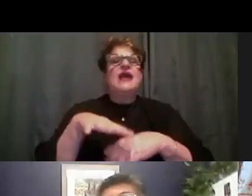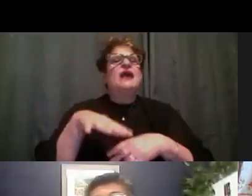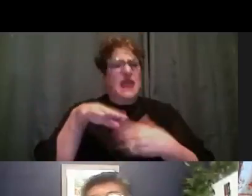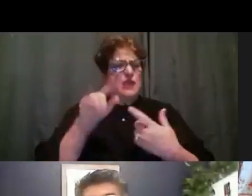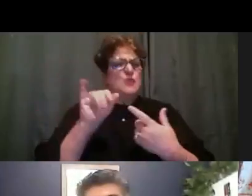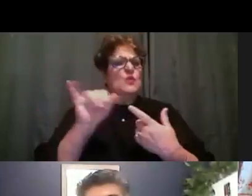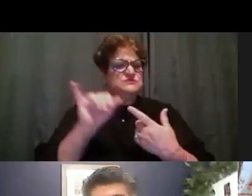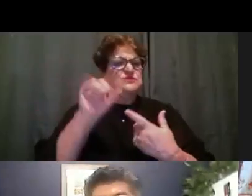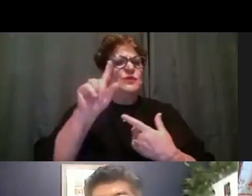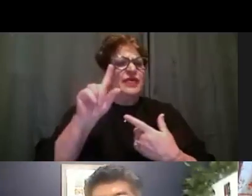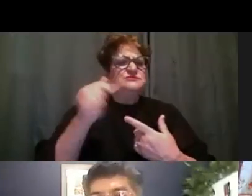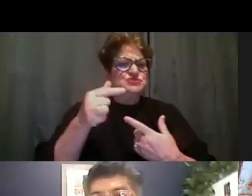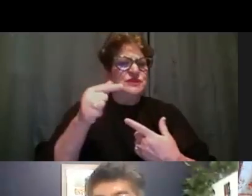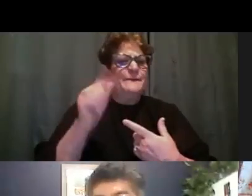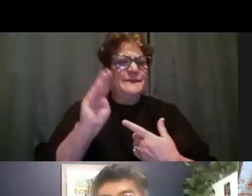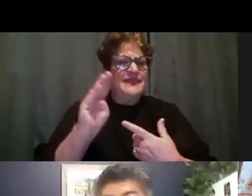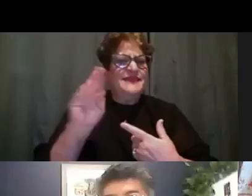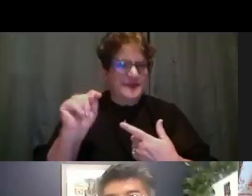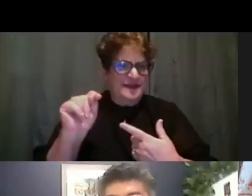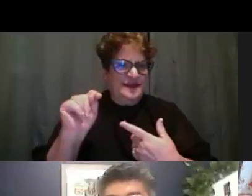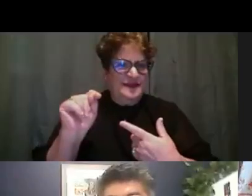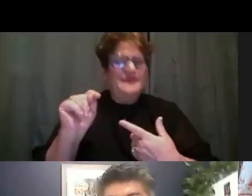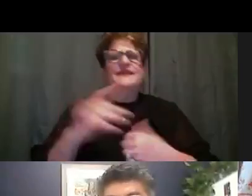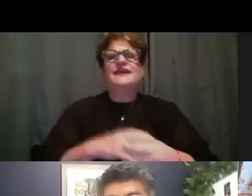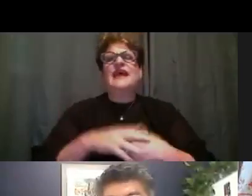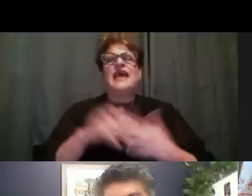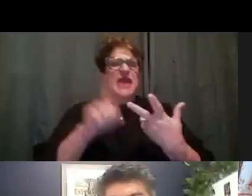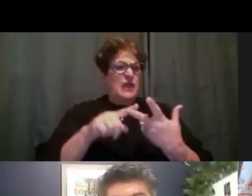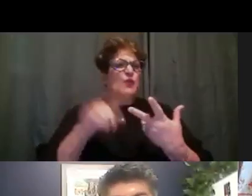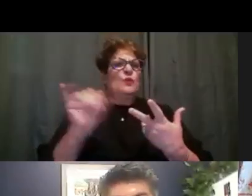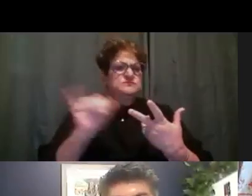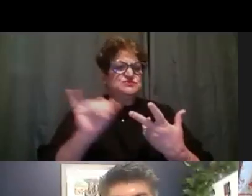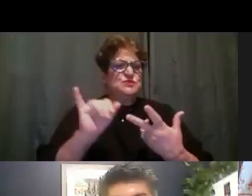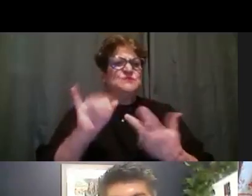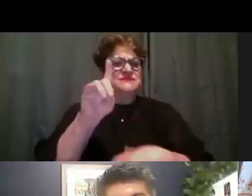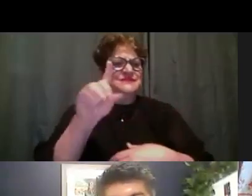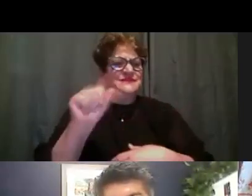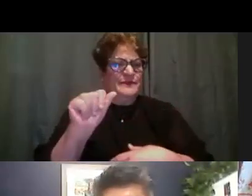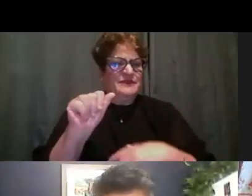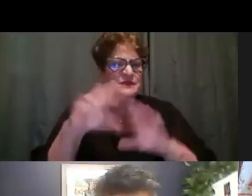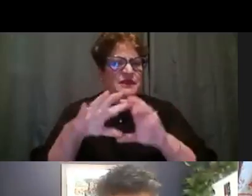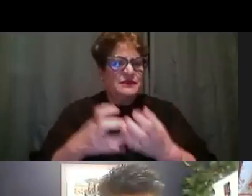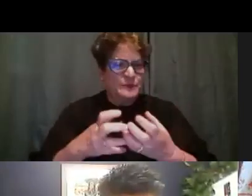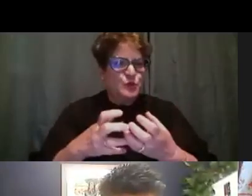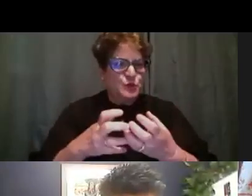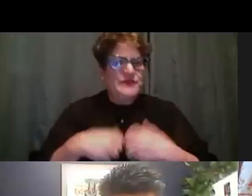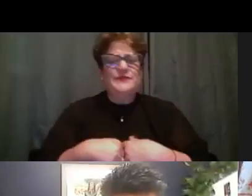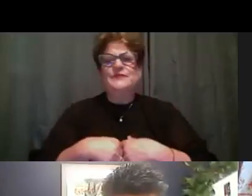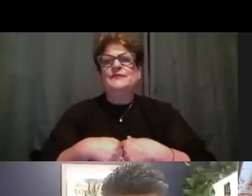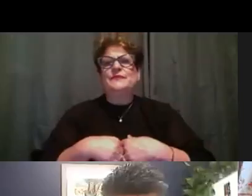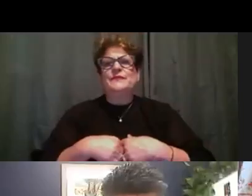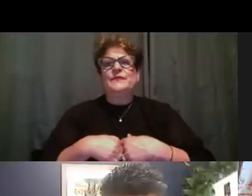LGBT community and the disability community.